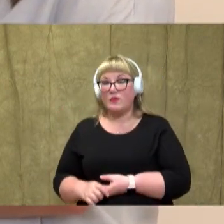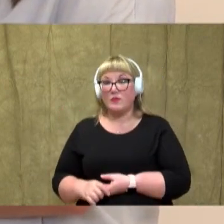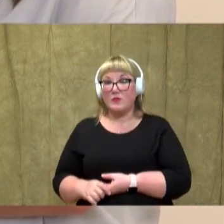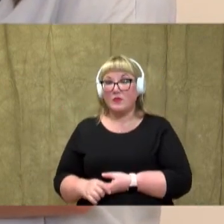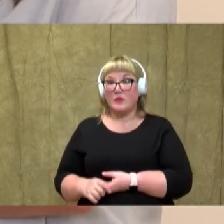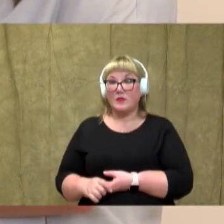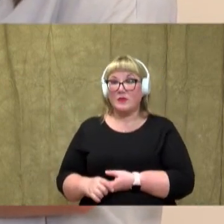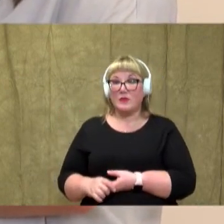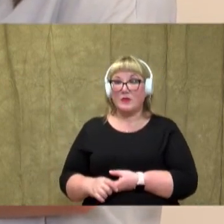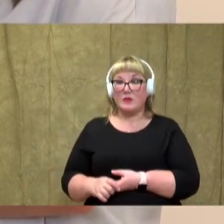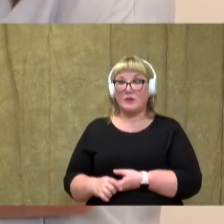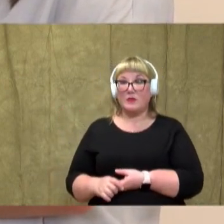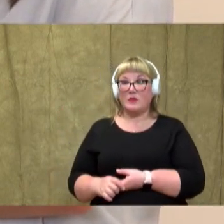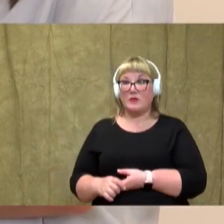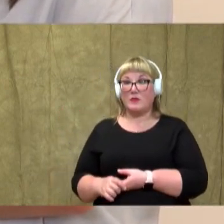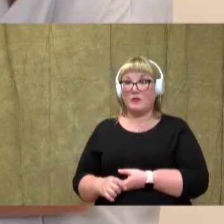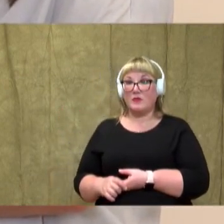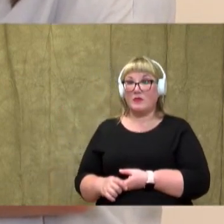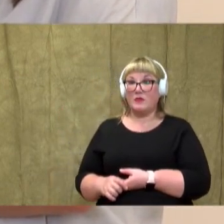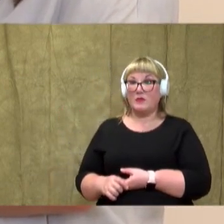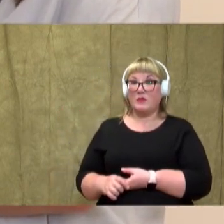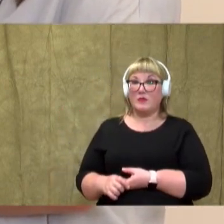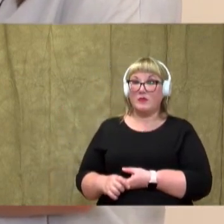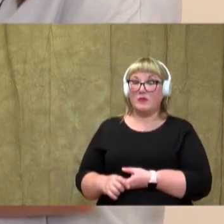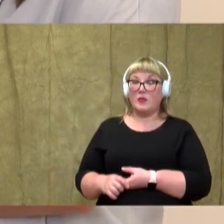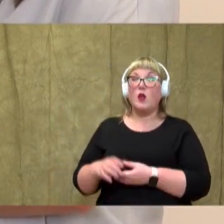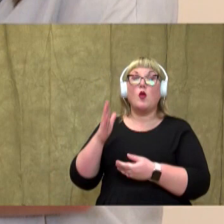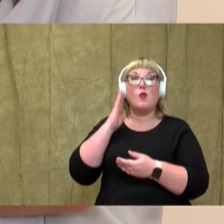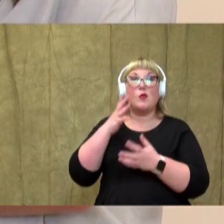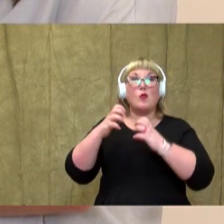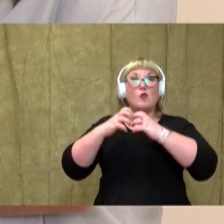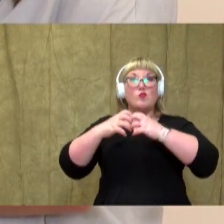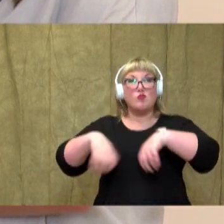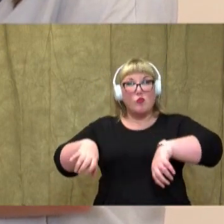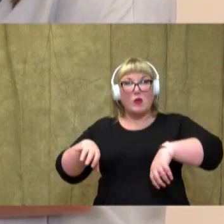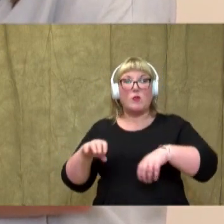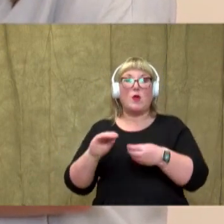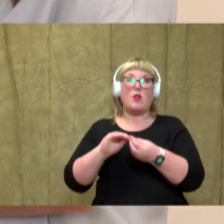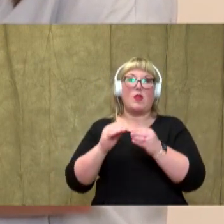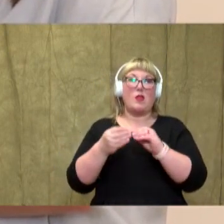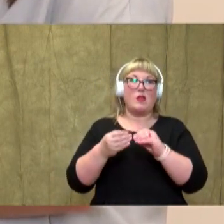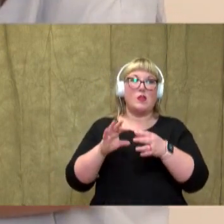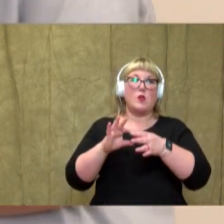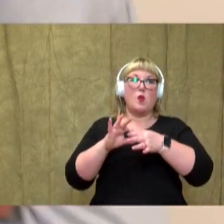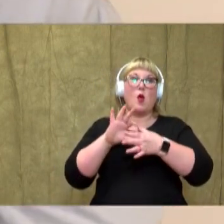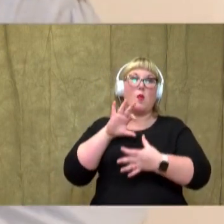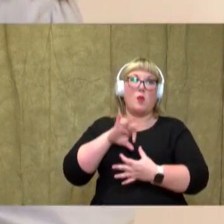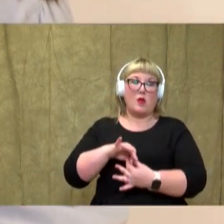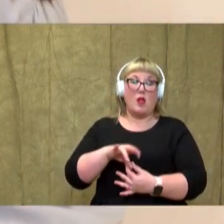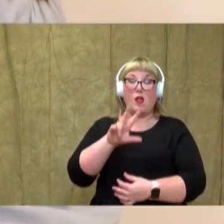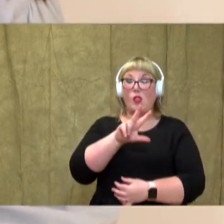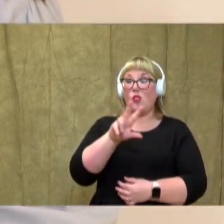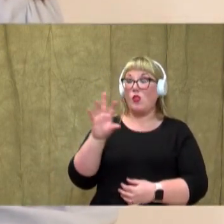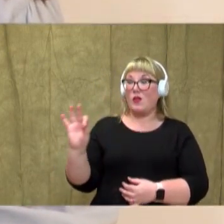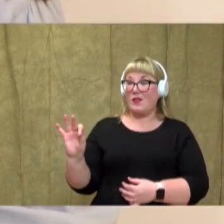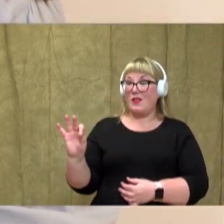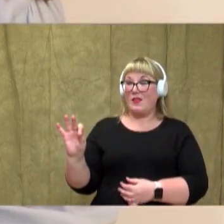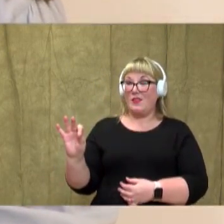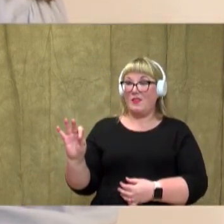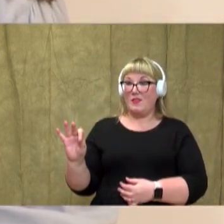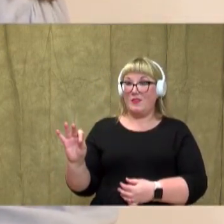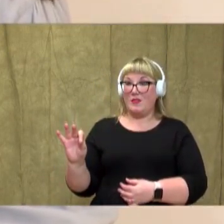tens first would be simple, but we're going to break apart the number bond. we know that 30